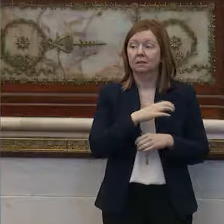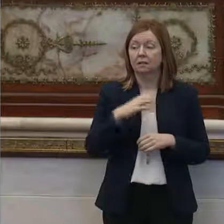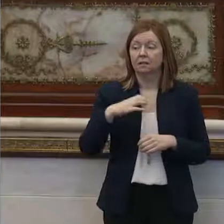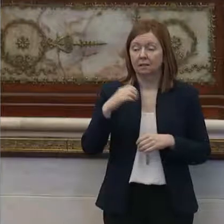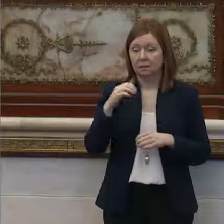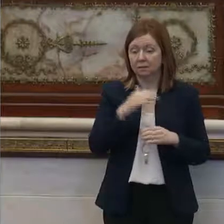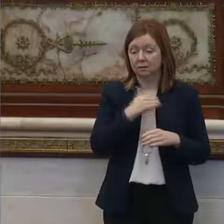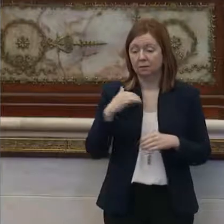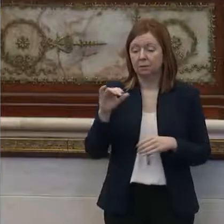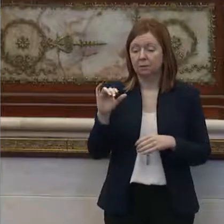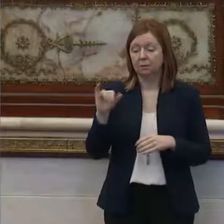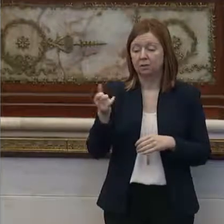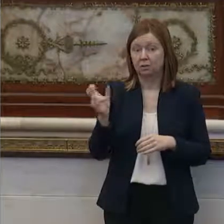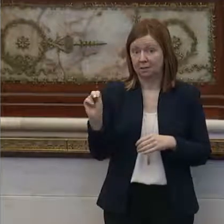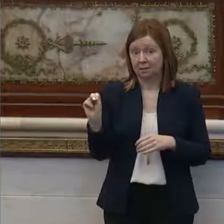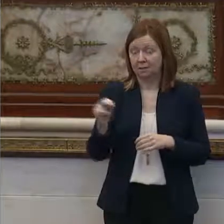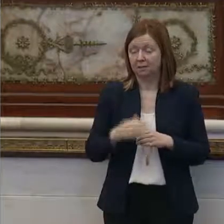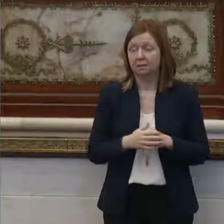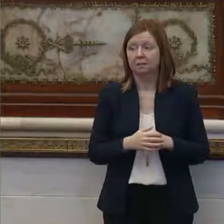Councilmember Johnson,